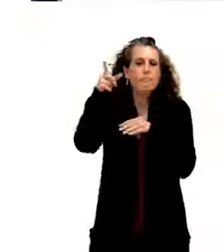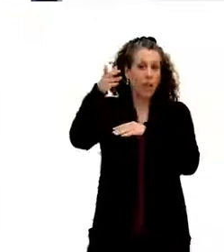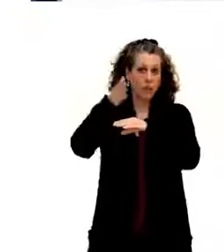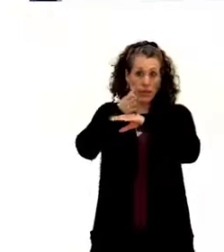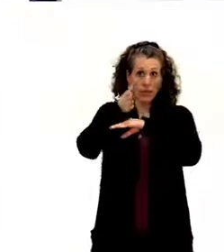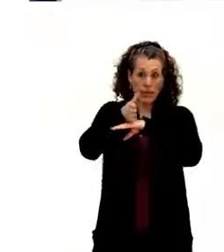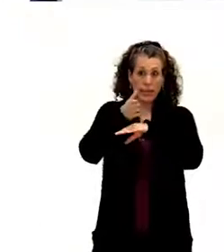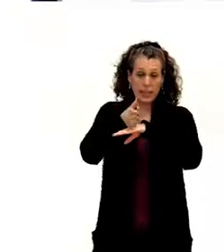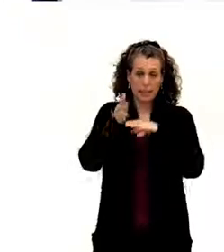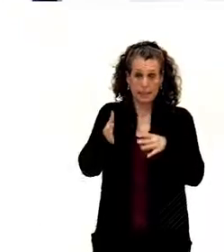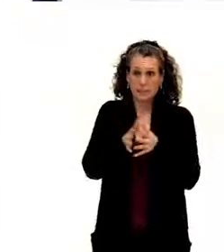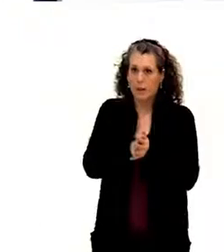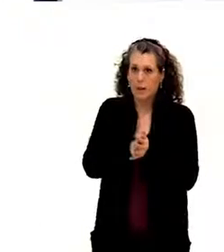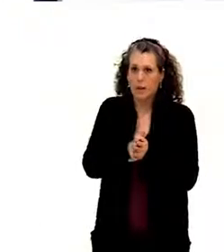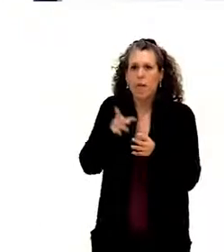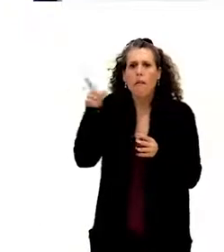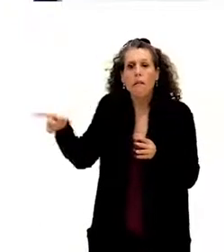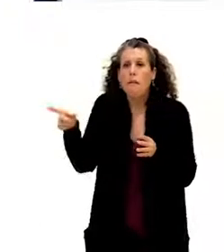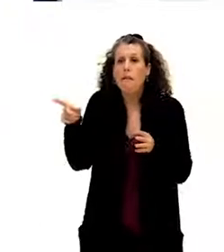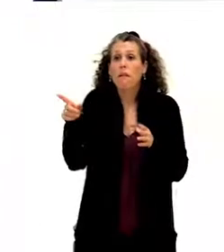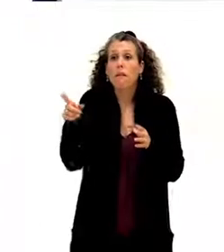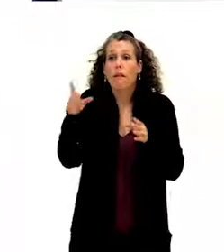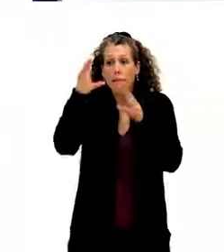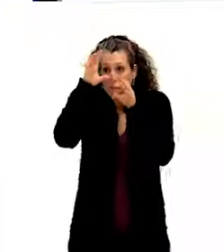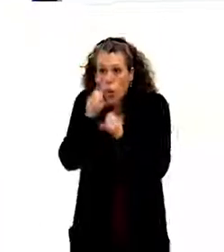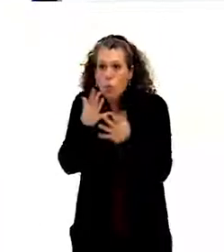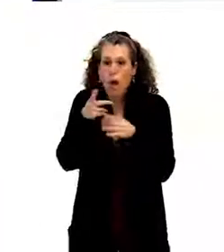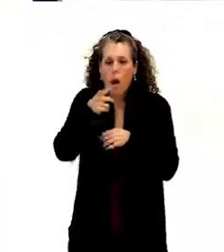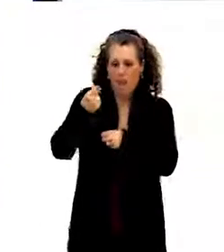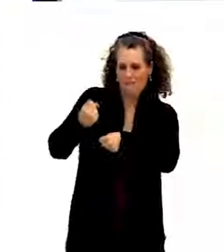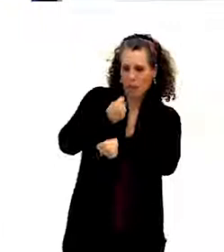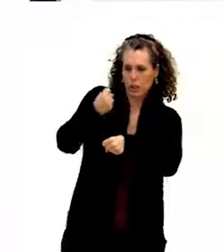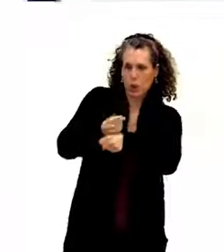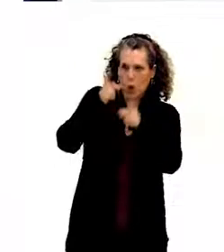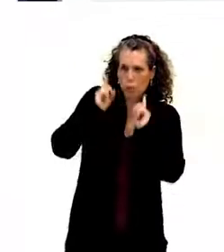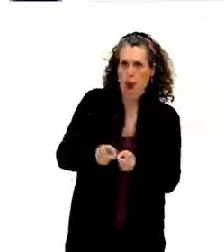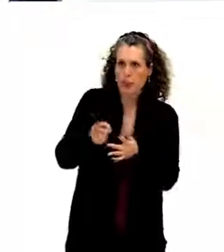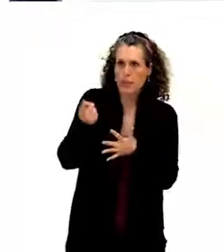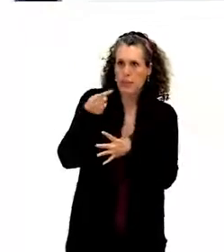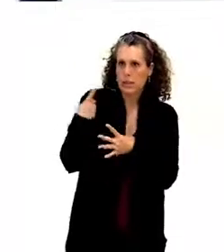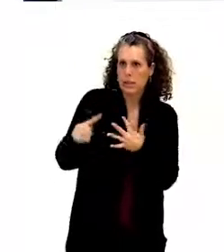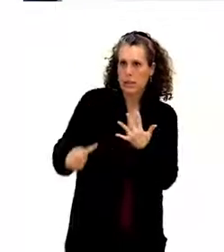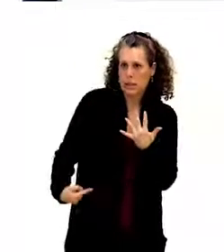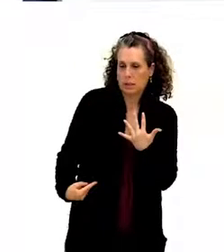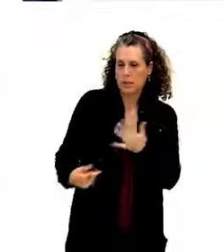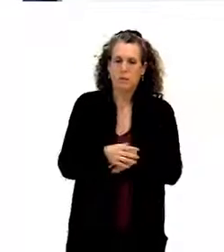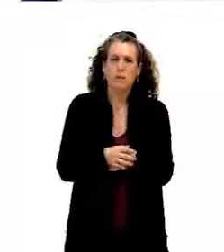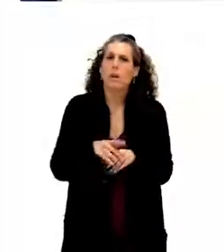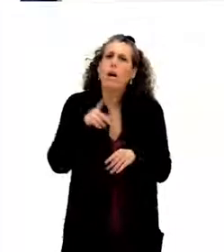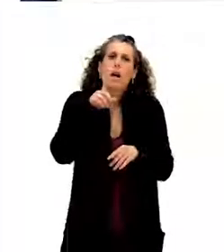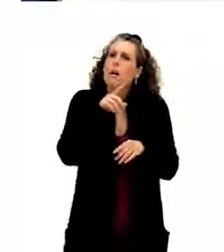to accessibility focus also on functional requirements. You don't have to have a